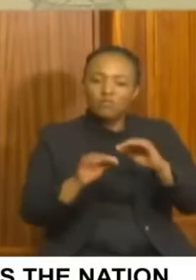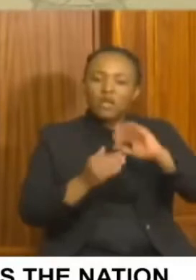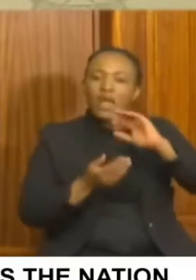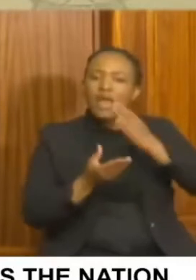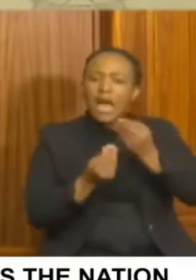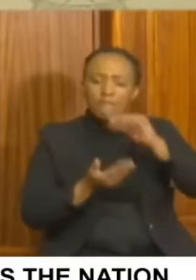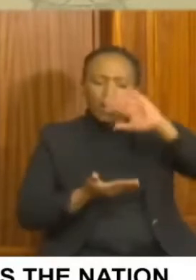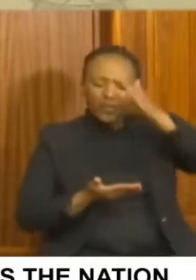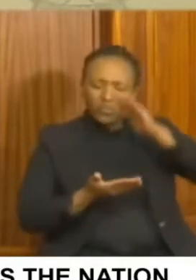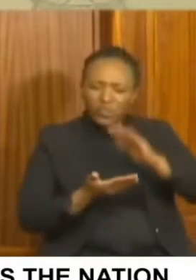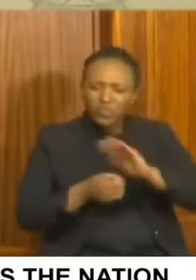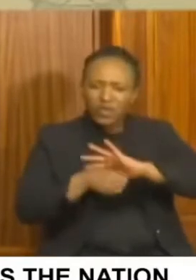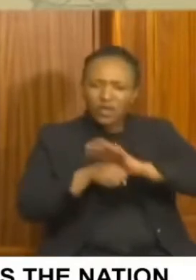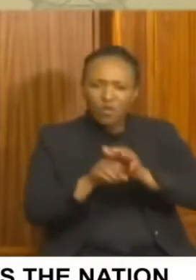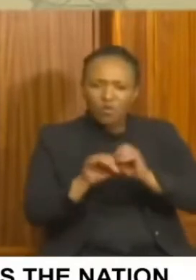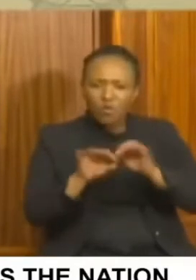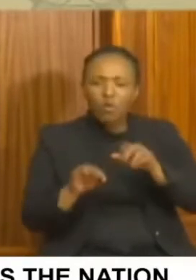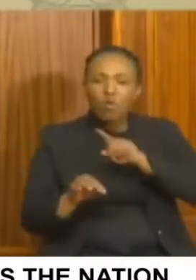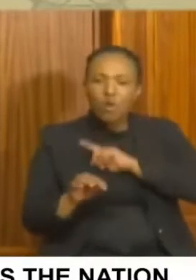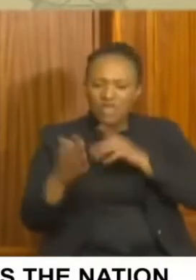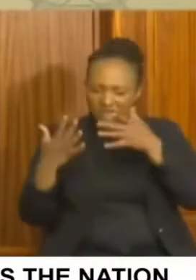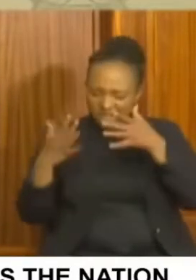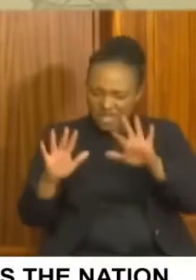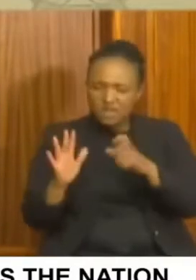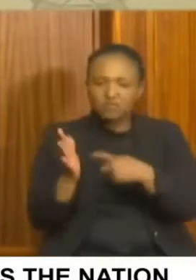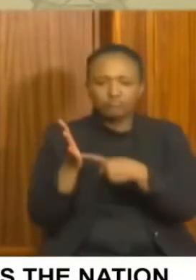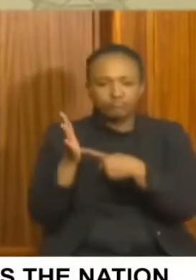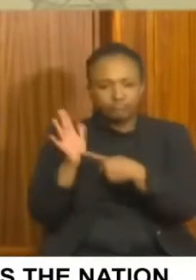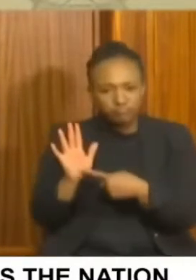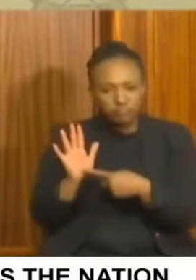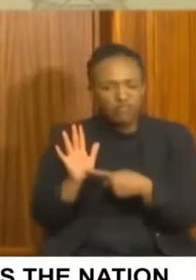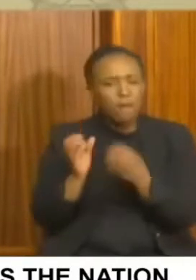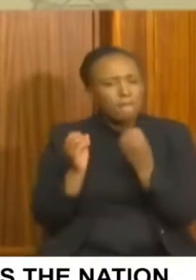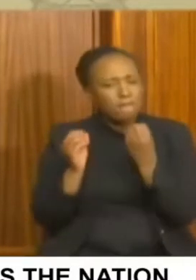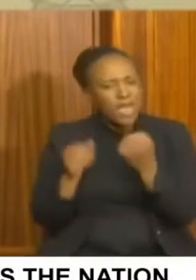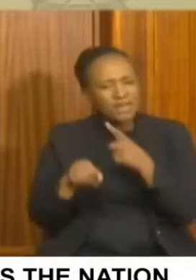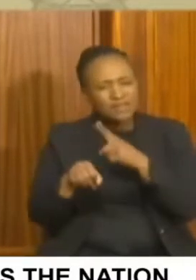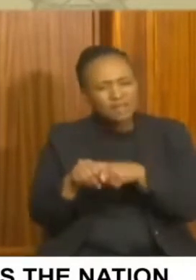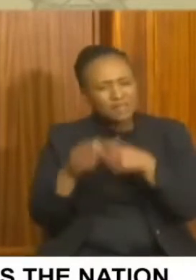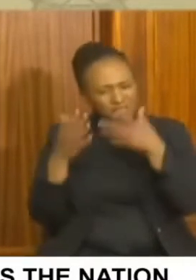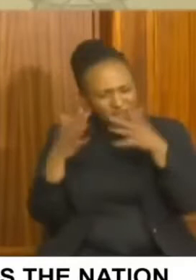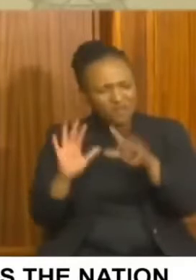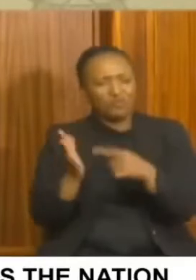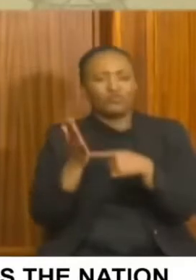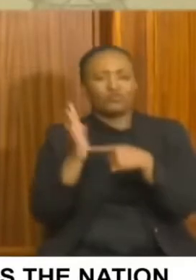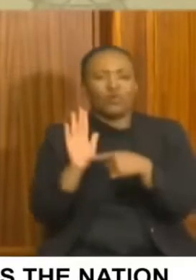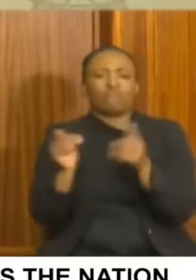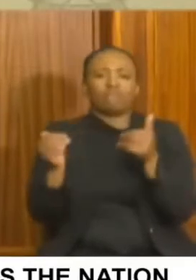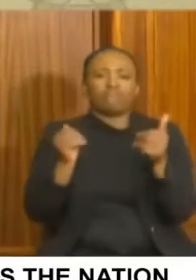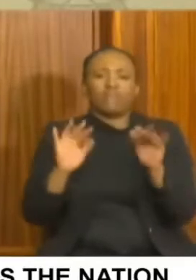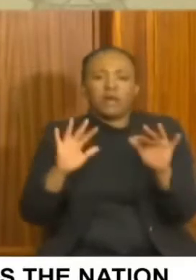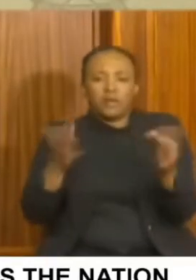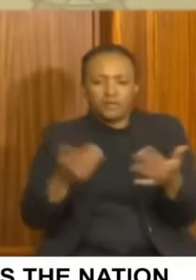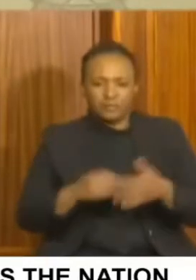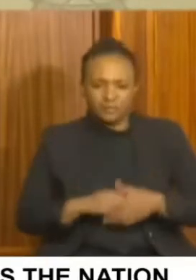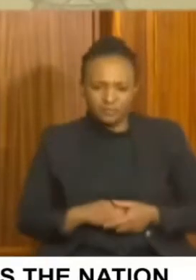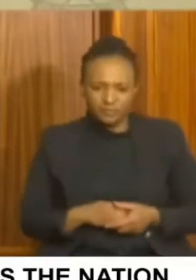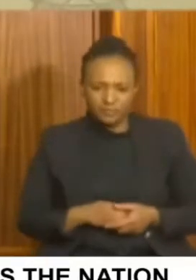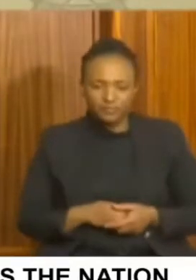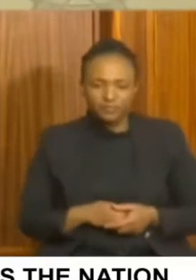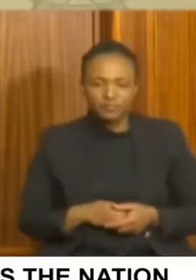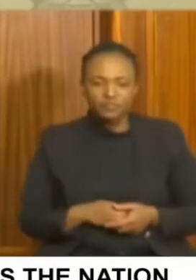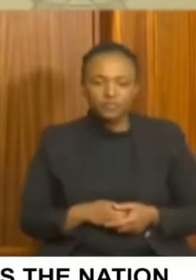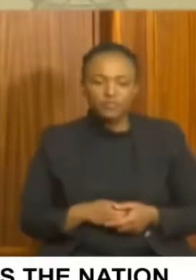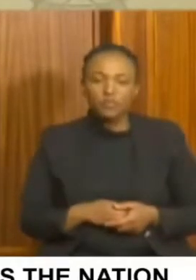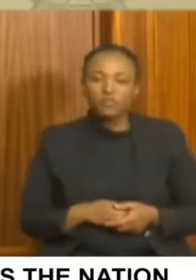infection. That has been proven over and over again. Do we use Muti? The fewer people that